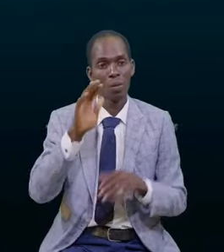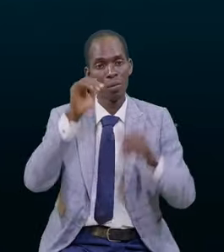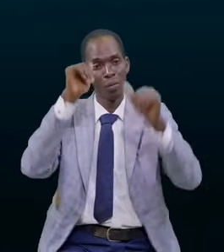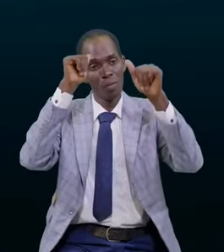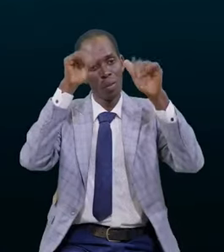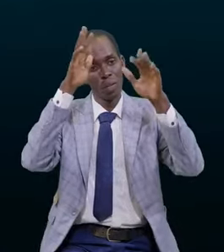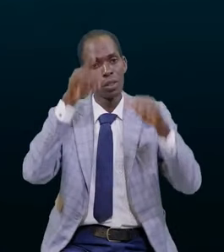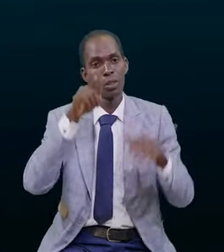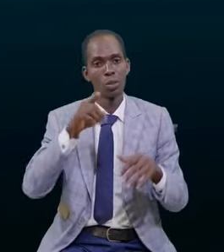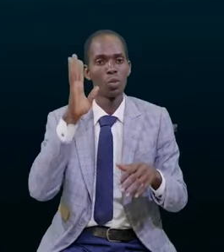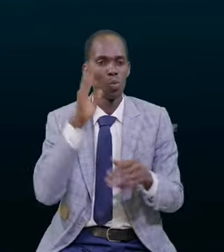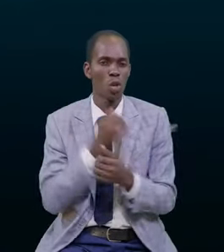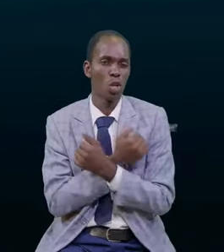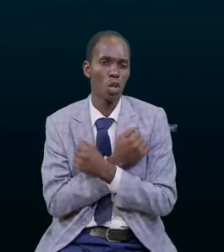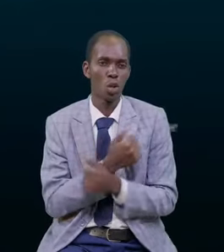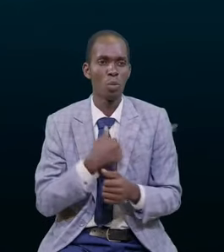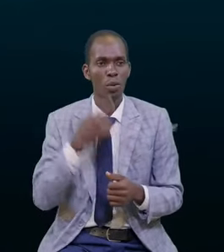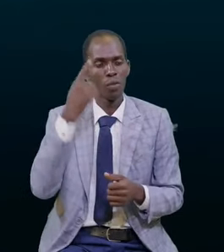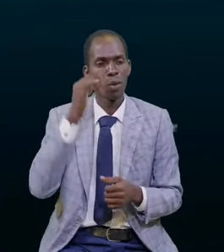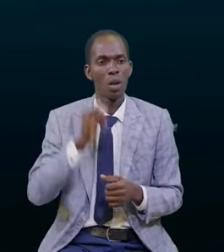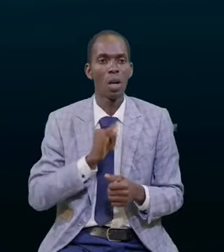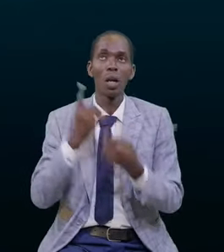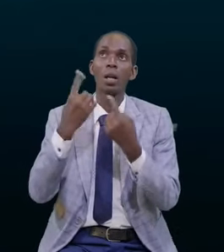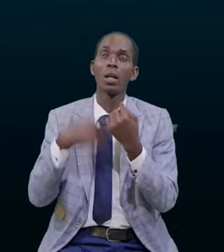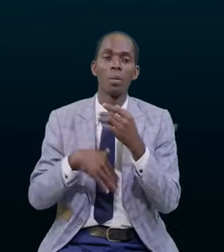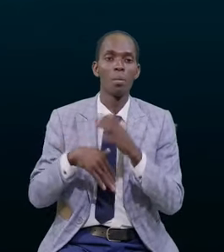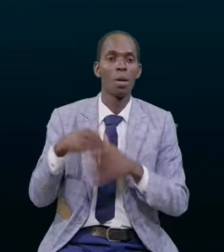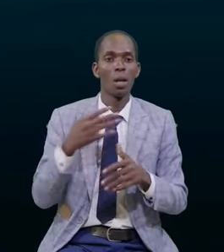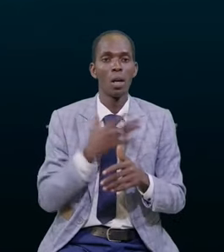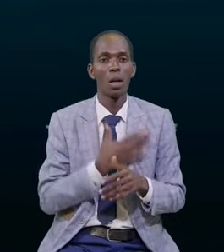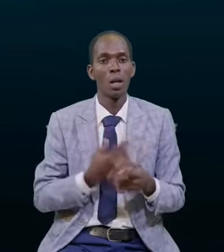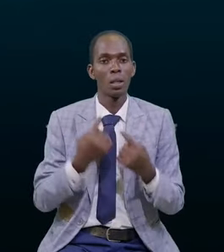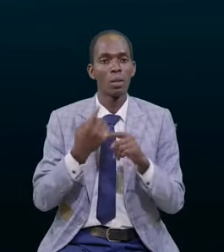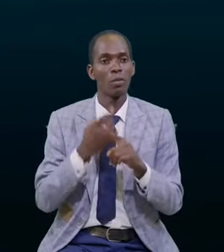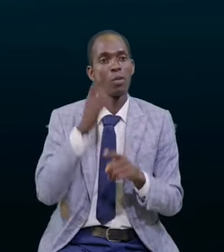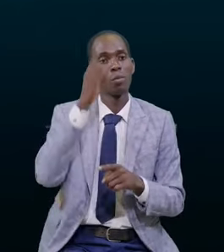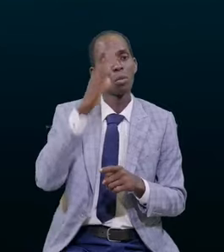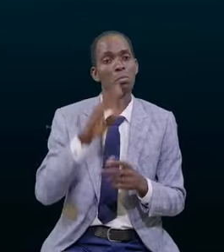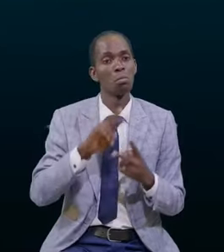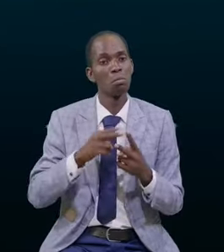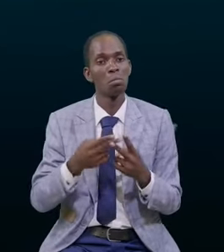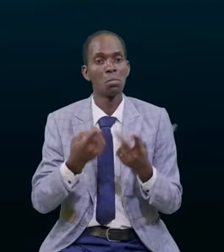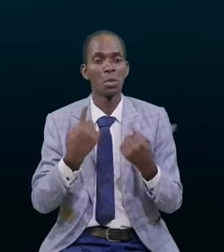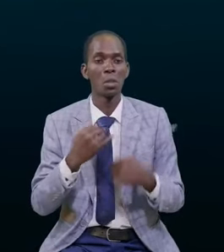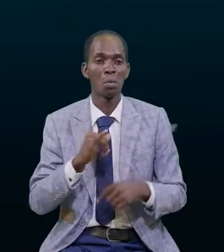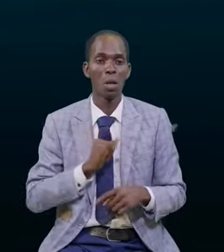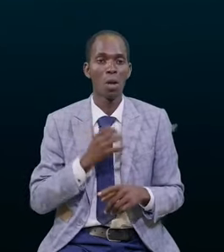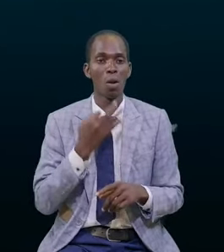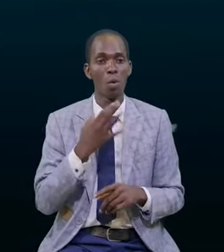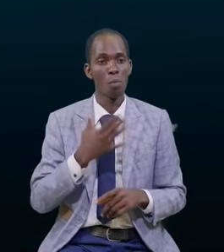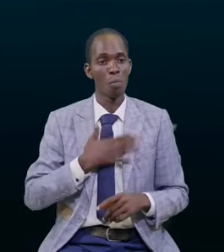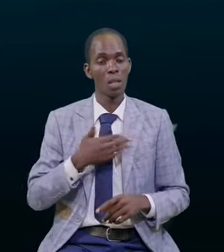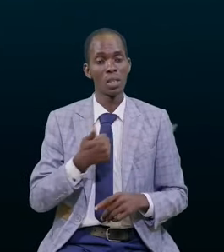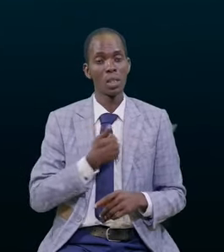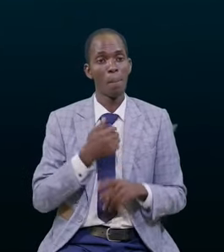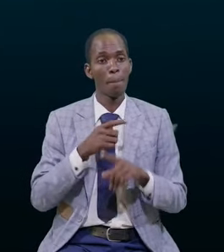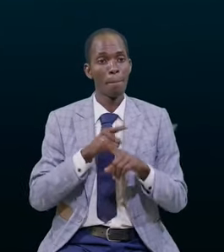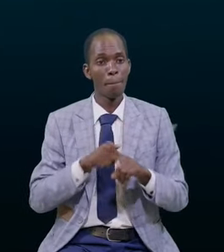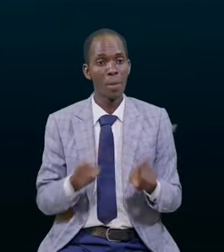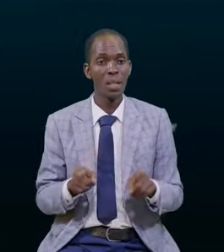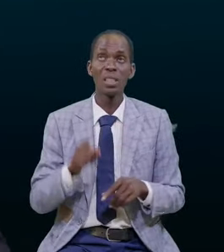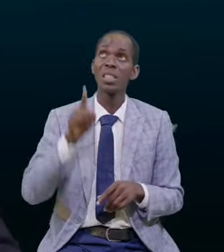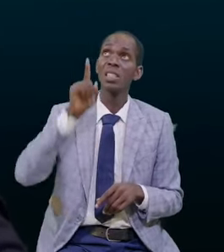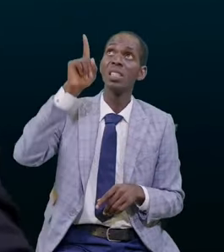proceeded forth and came from God neither came I of myself but he referring to God he the